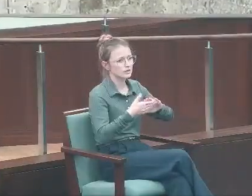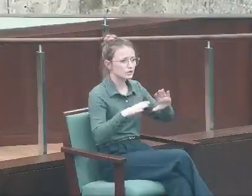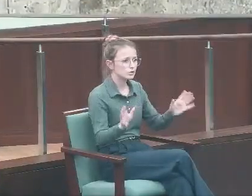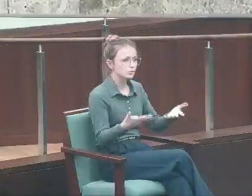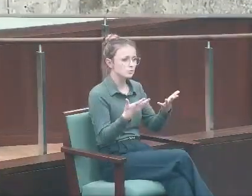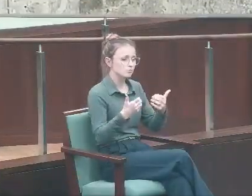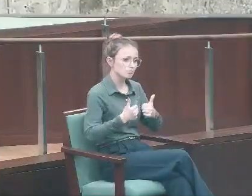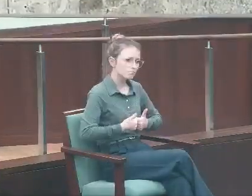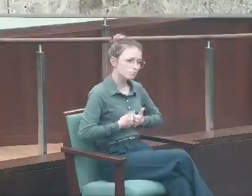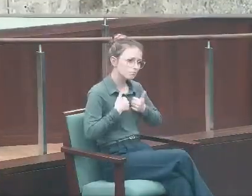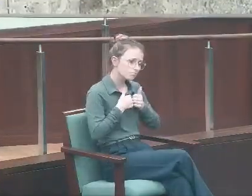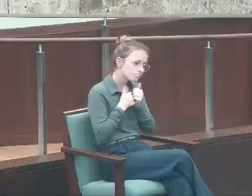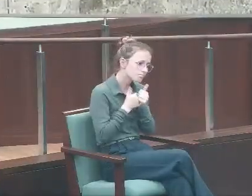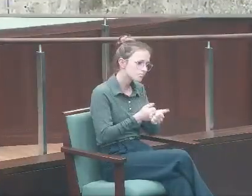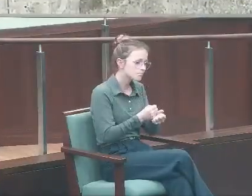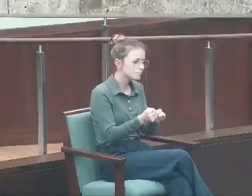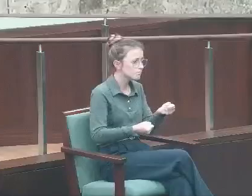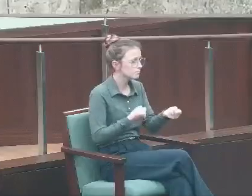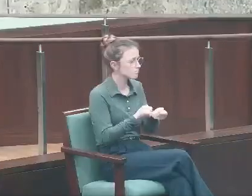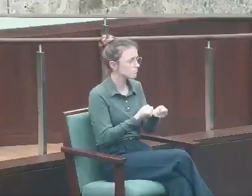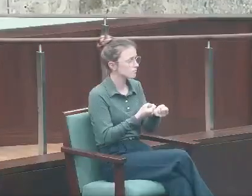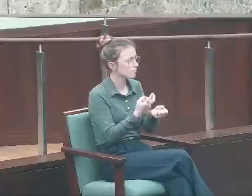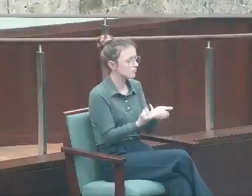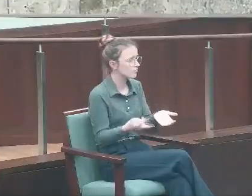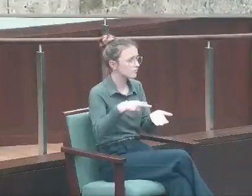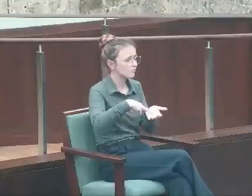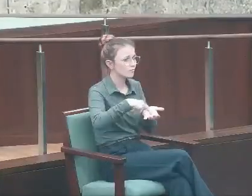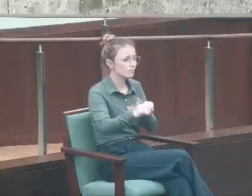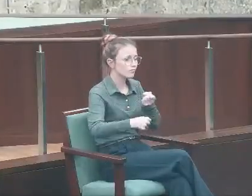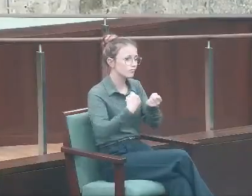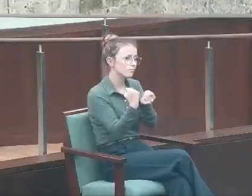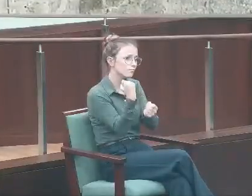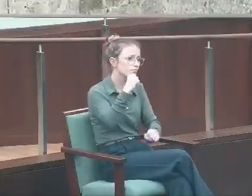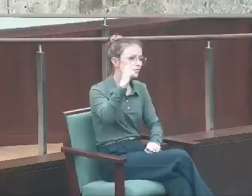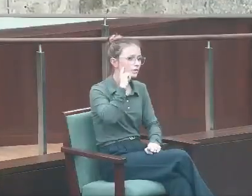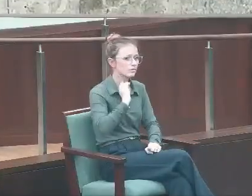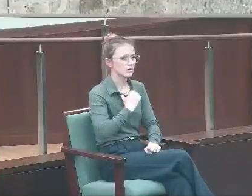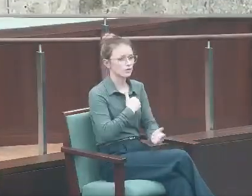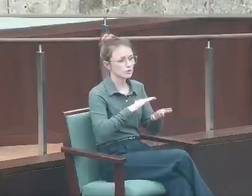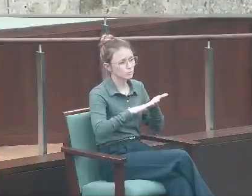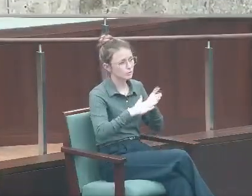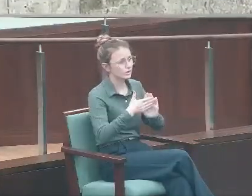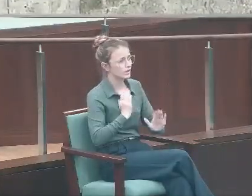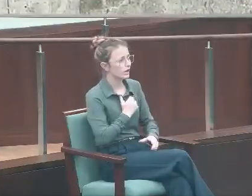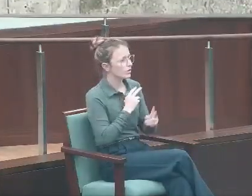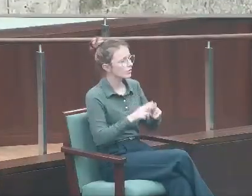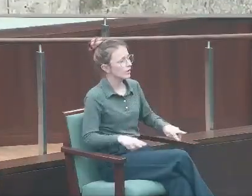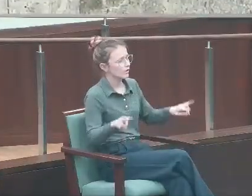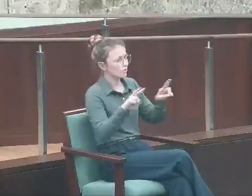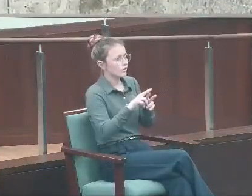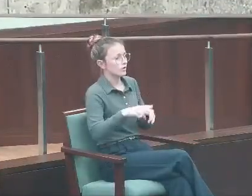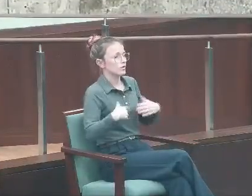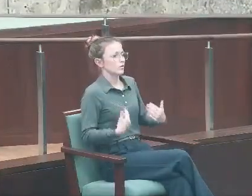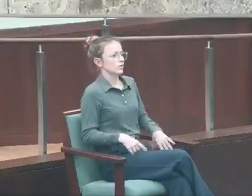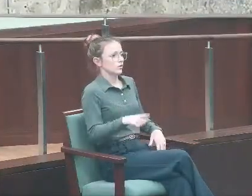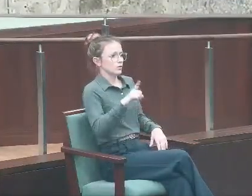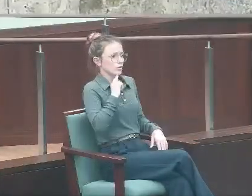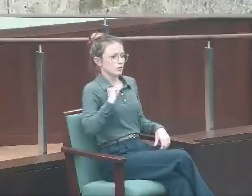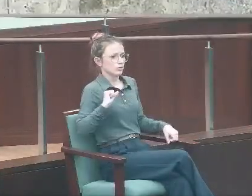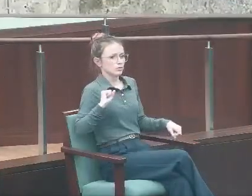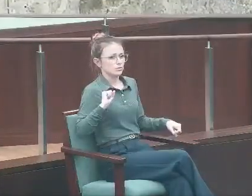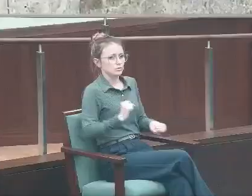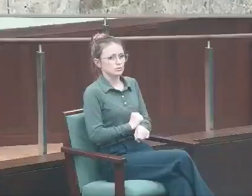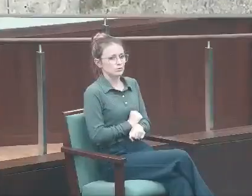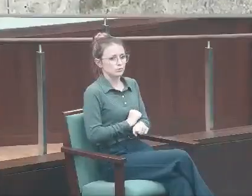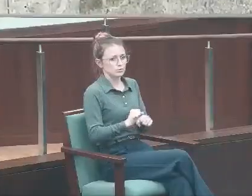live by, to live for, and to stand up for our people, for our values, and for our community. It is truly,